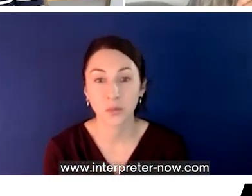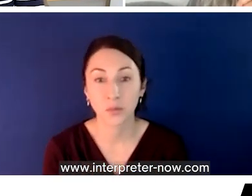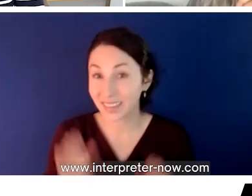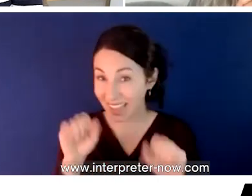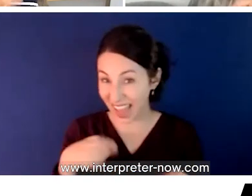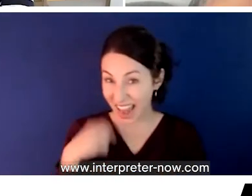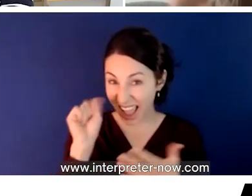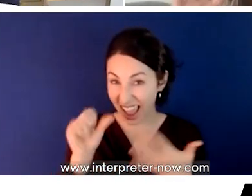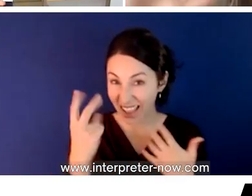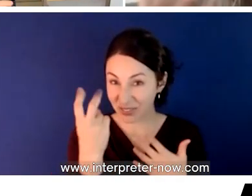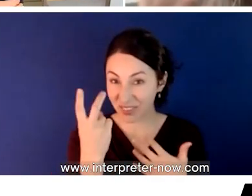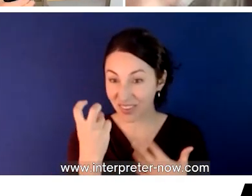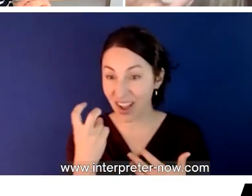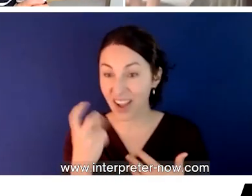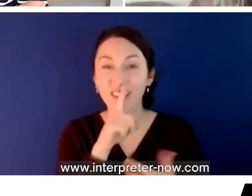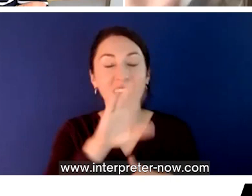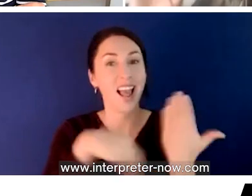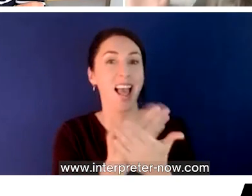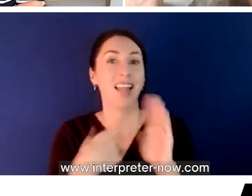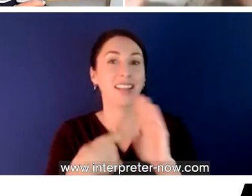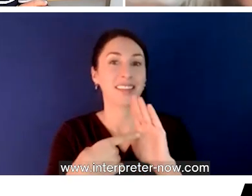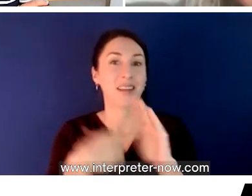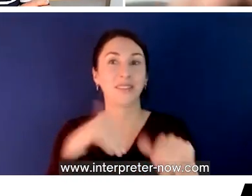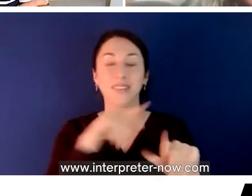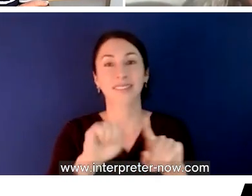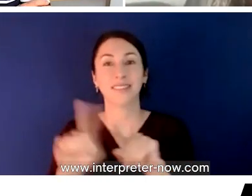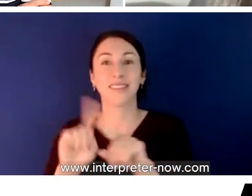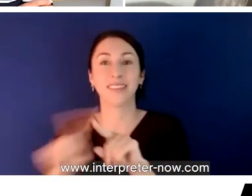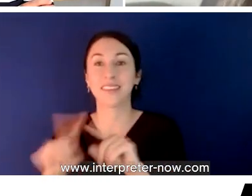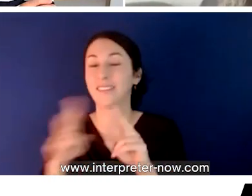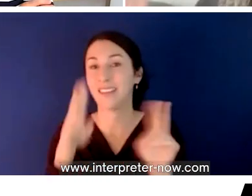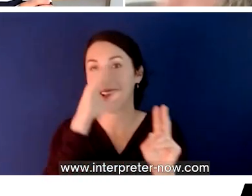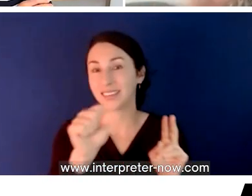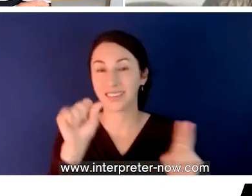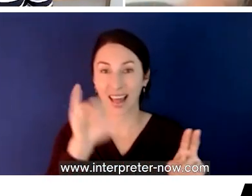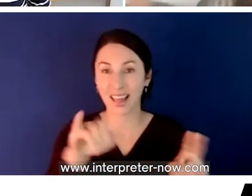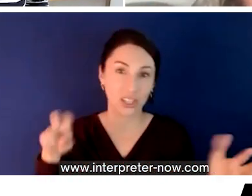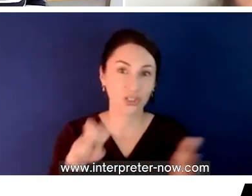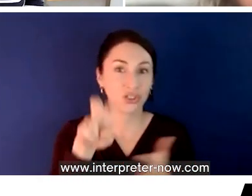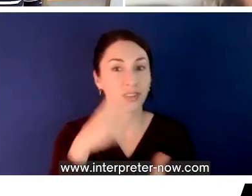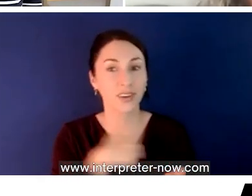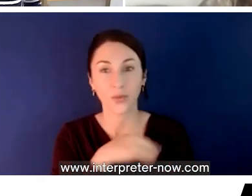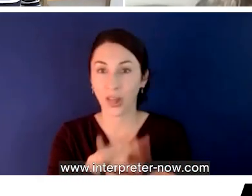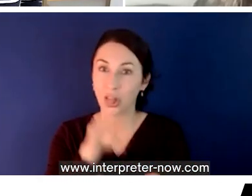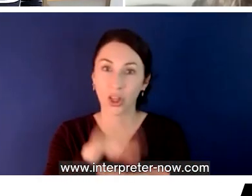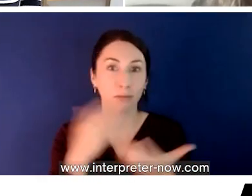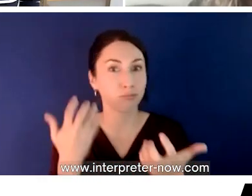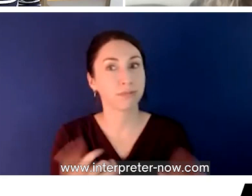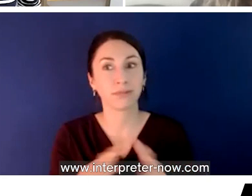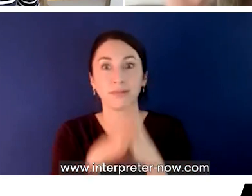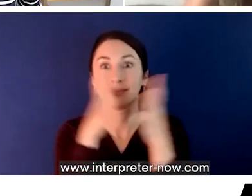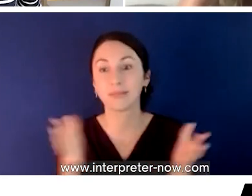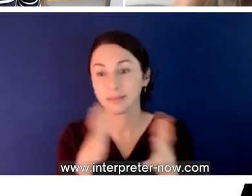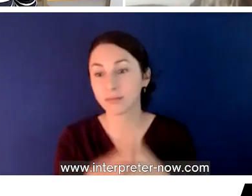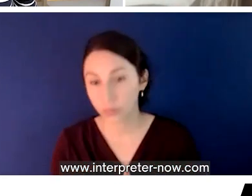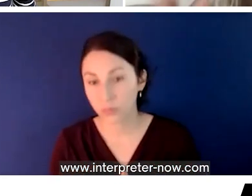two more examples? Yeah. It's really, absolutely. And they're all so different. It's been a fascinating journey and we've learned so much and we've